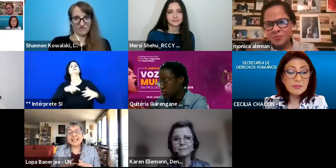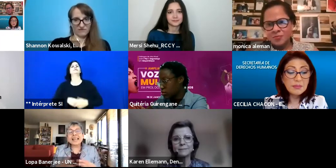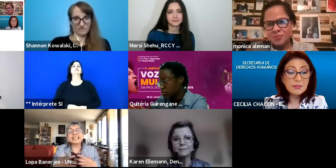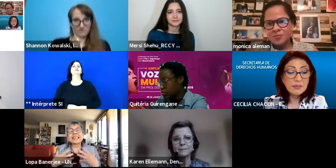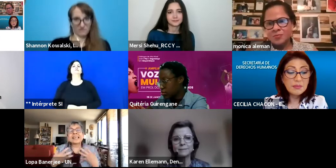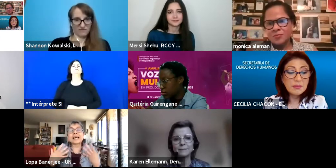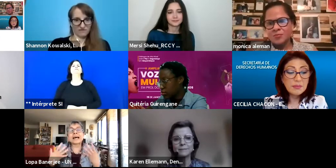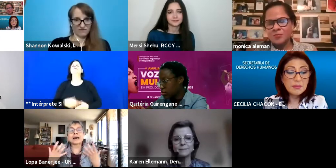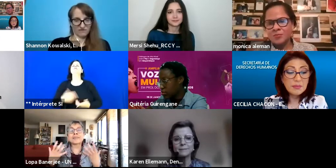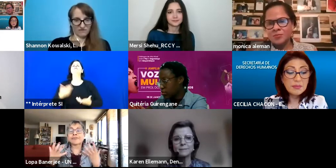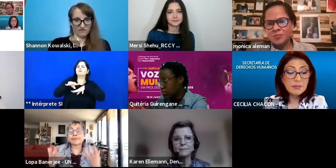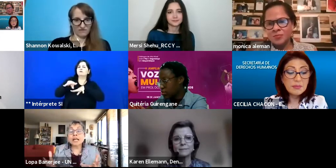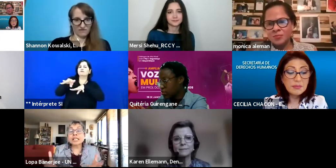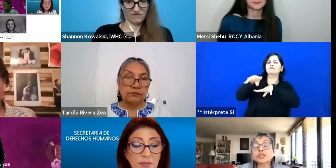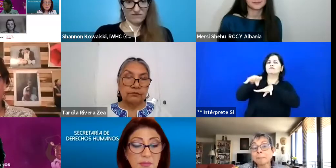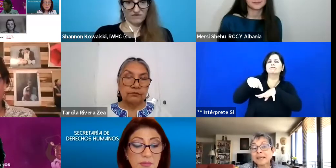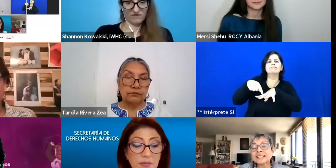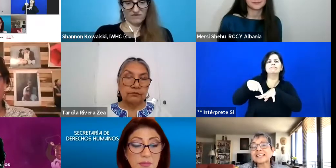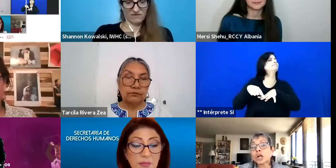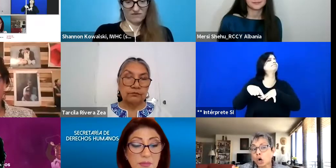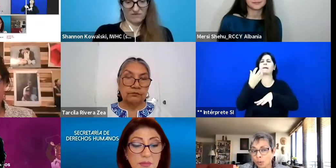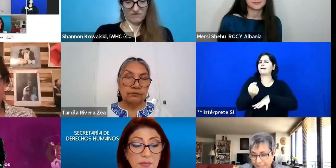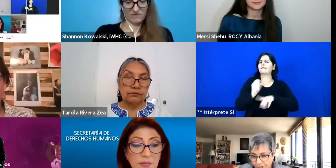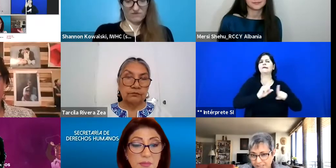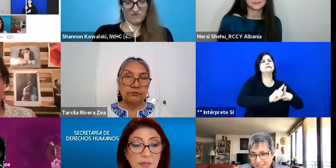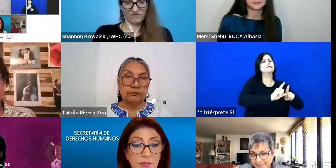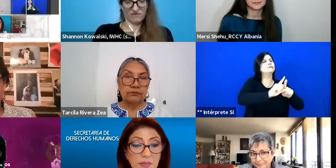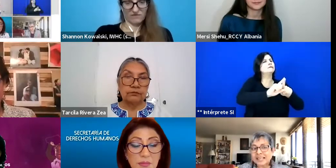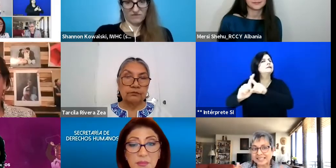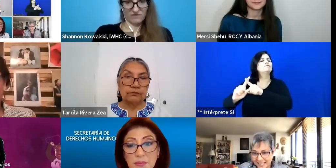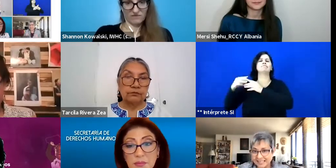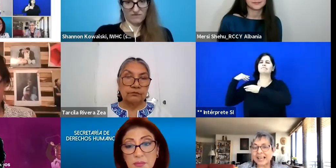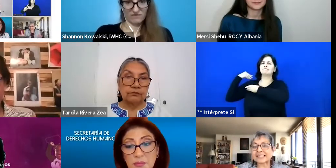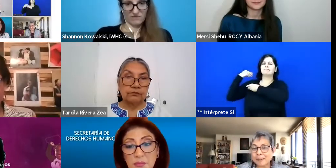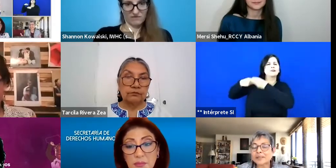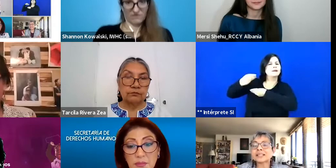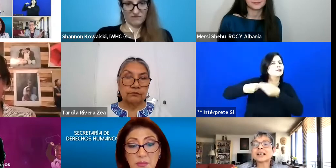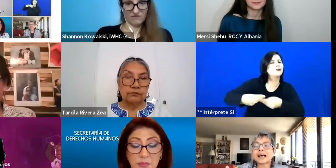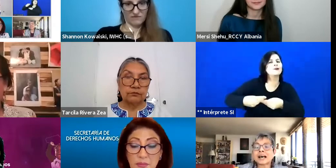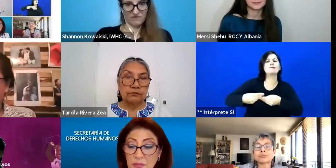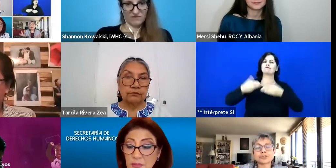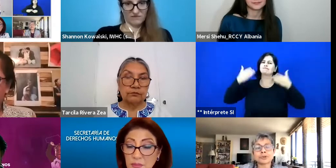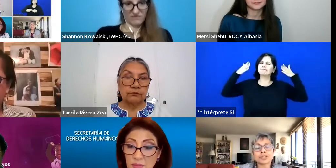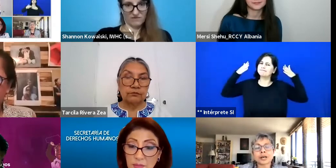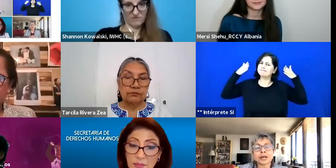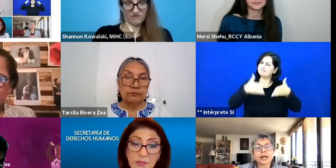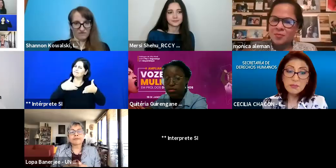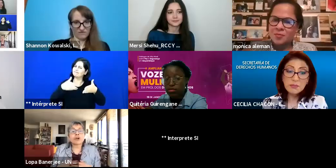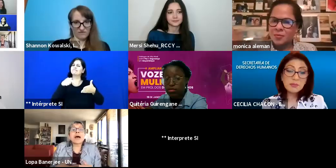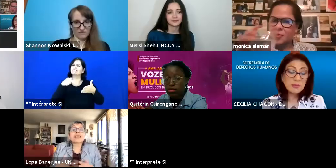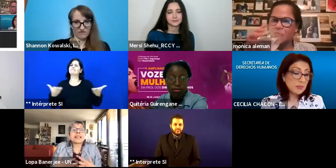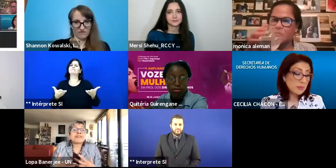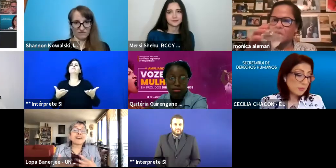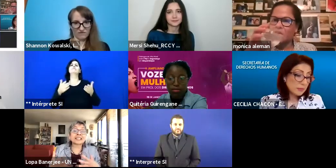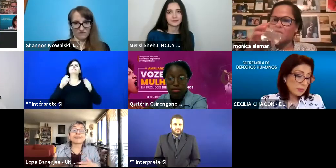movements, the focus on building coalitions that again has happened through the